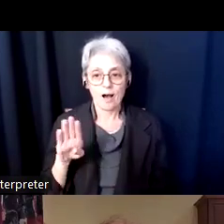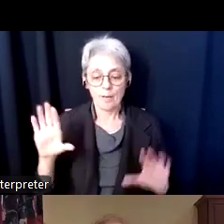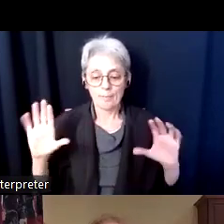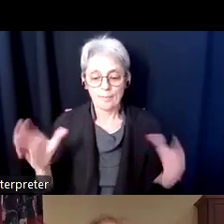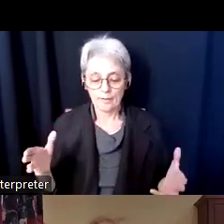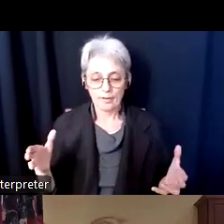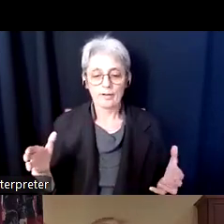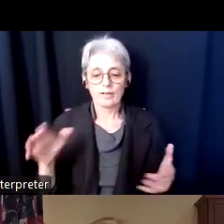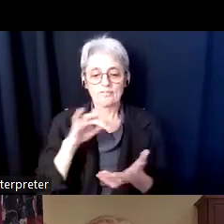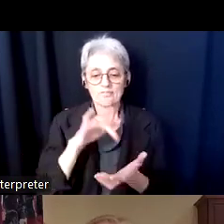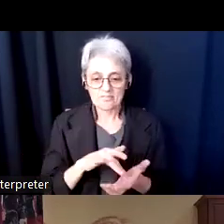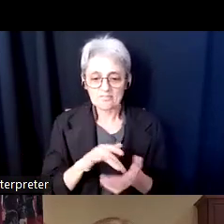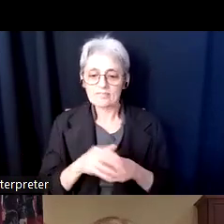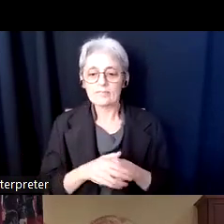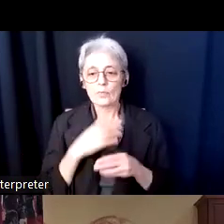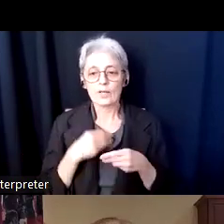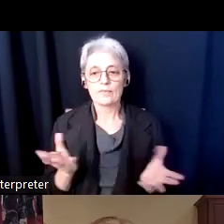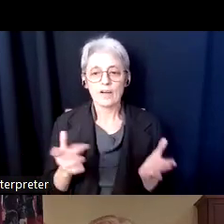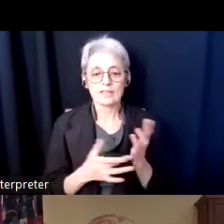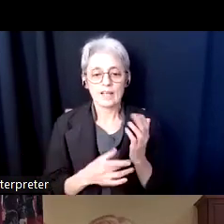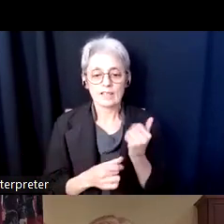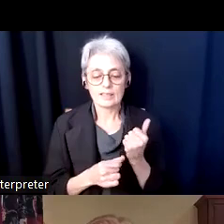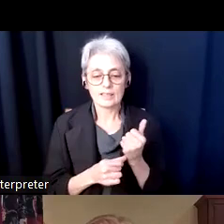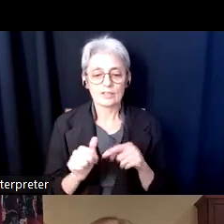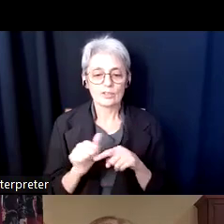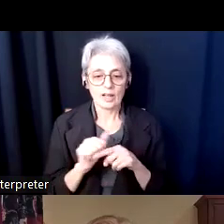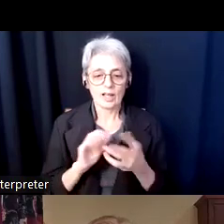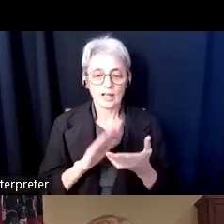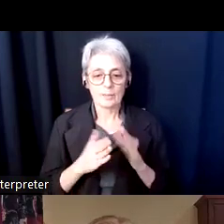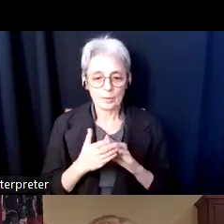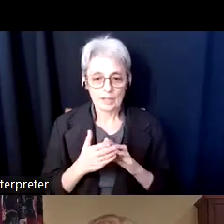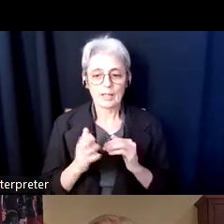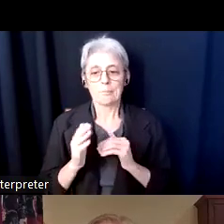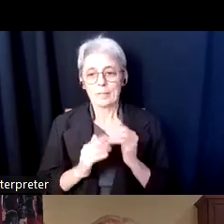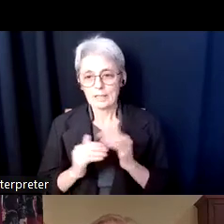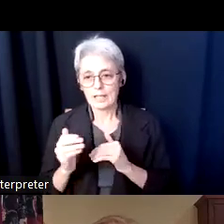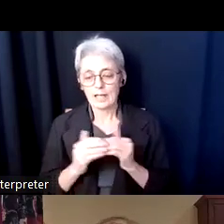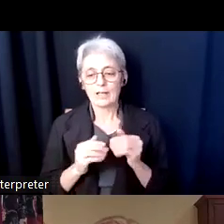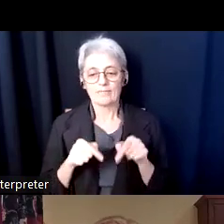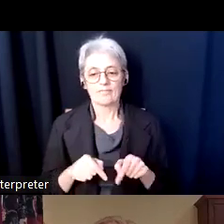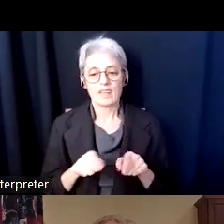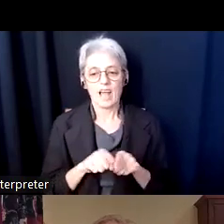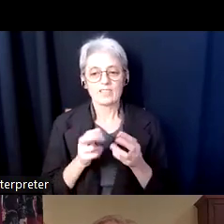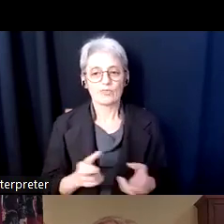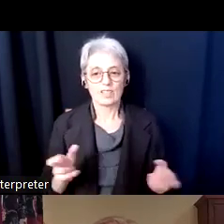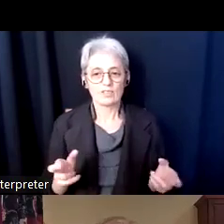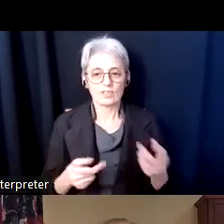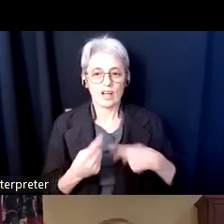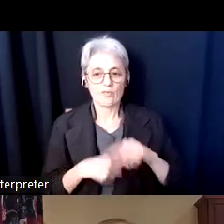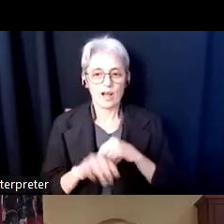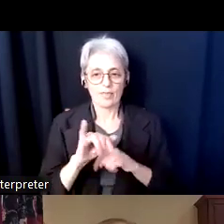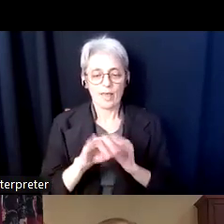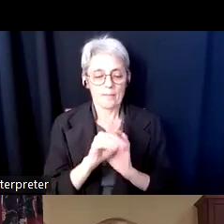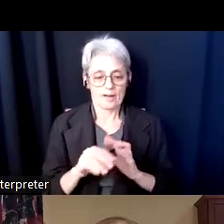technical assistance, training, community building to be that resource around this model. We serve many